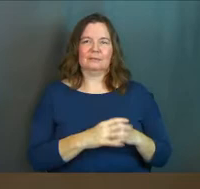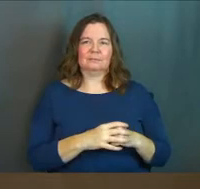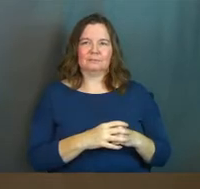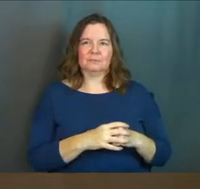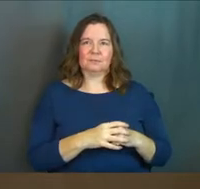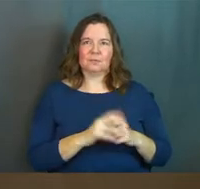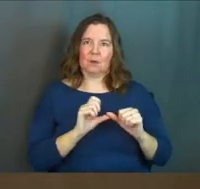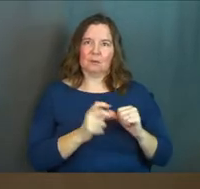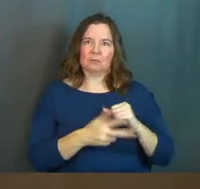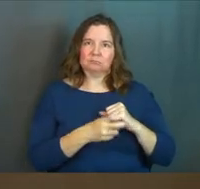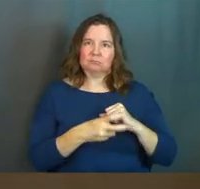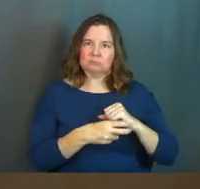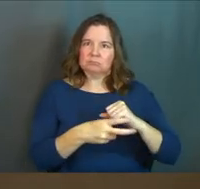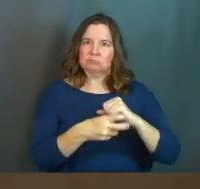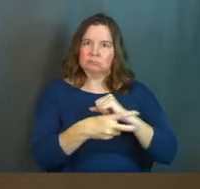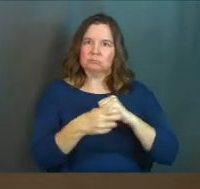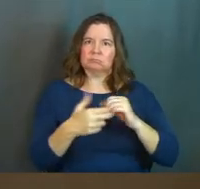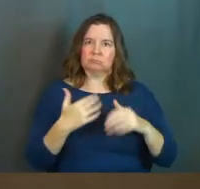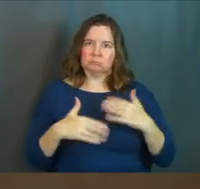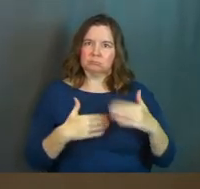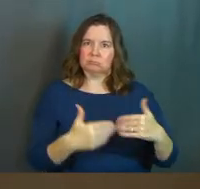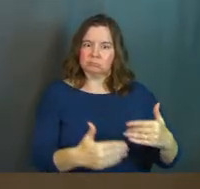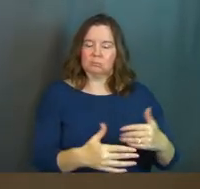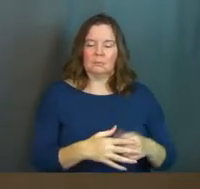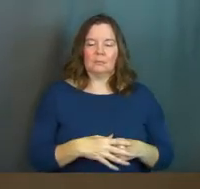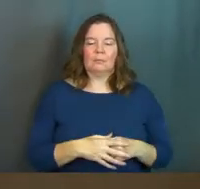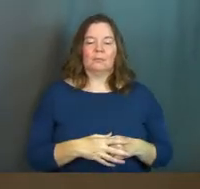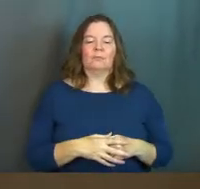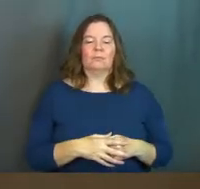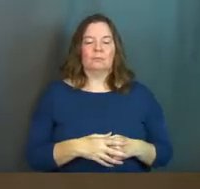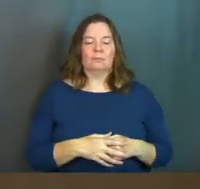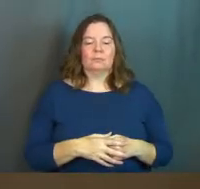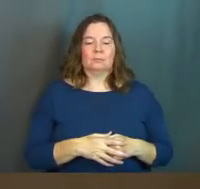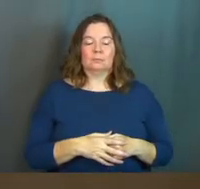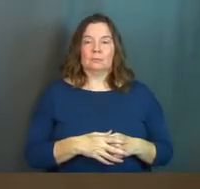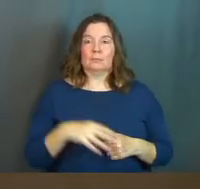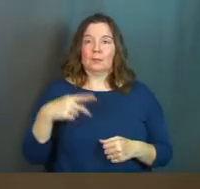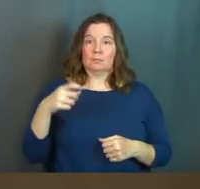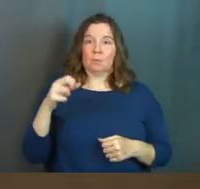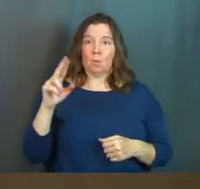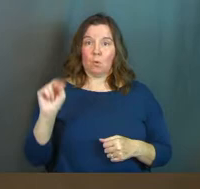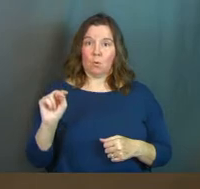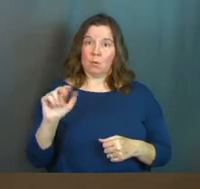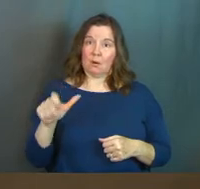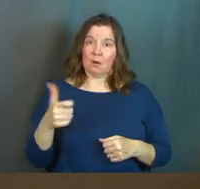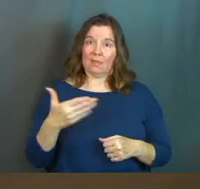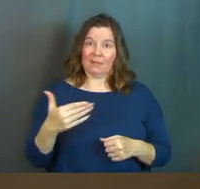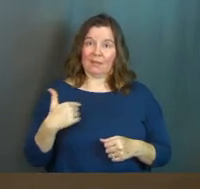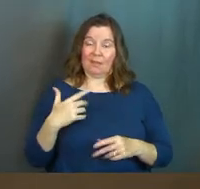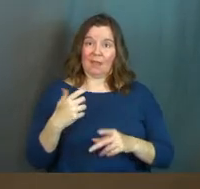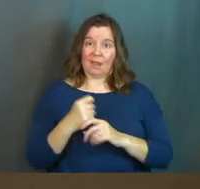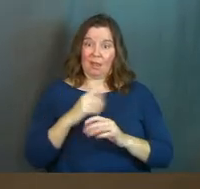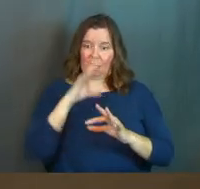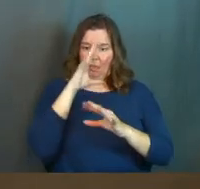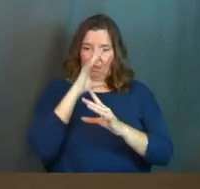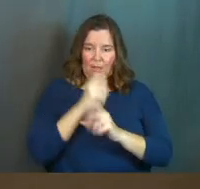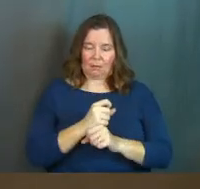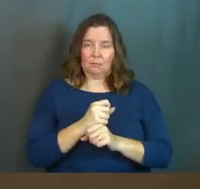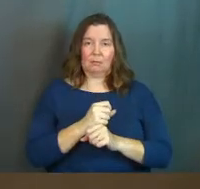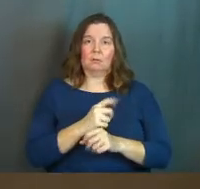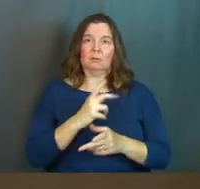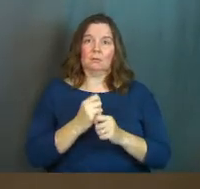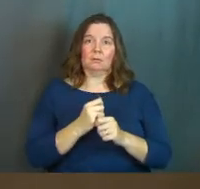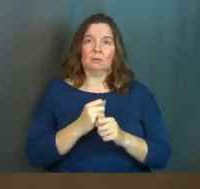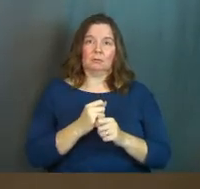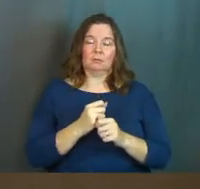know? So that continued to grow, of course. Pornography is another thing I